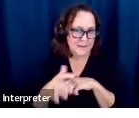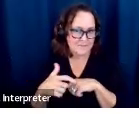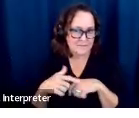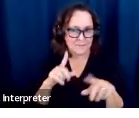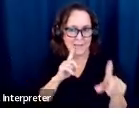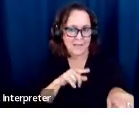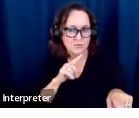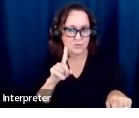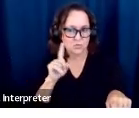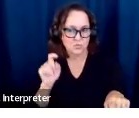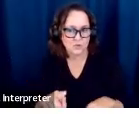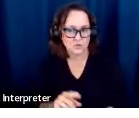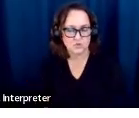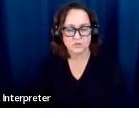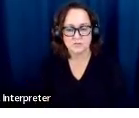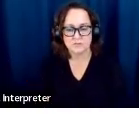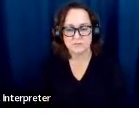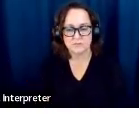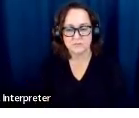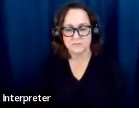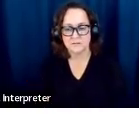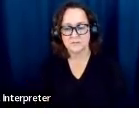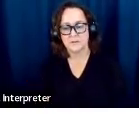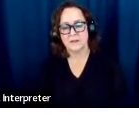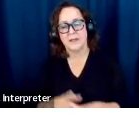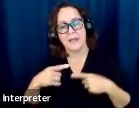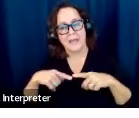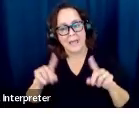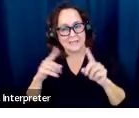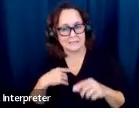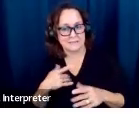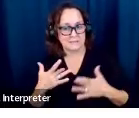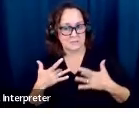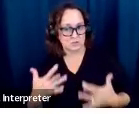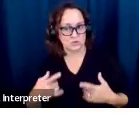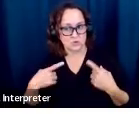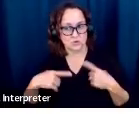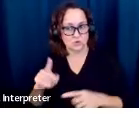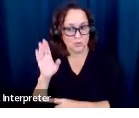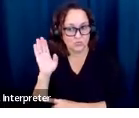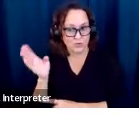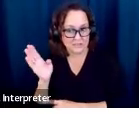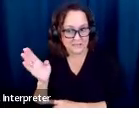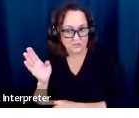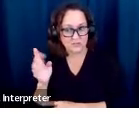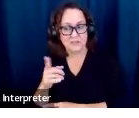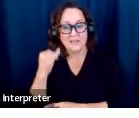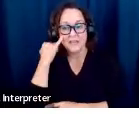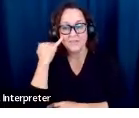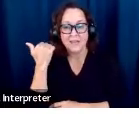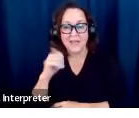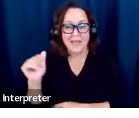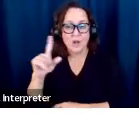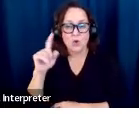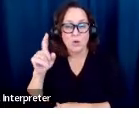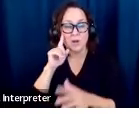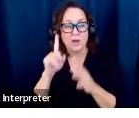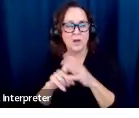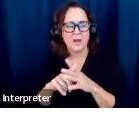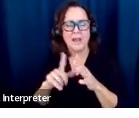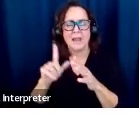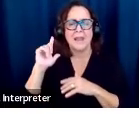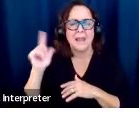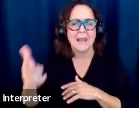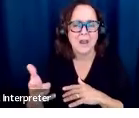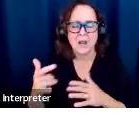answer questions. I will say too, as we usually do during these presentations, if any questions come up later,